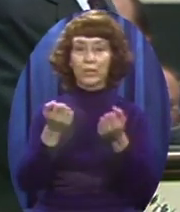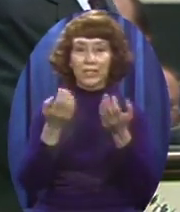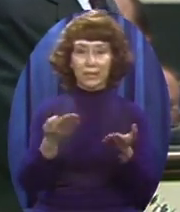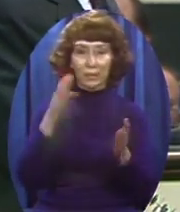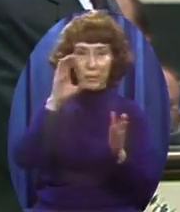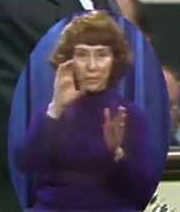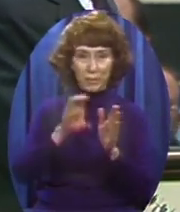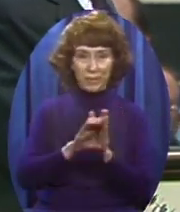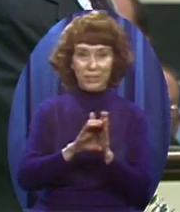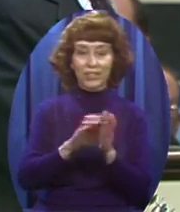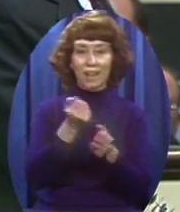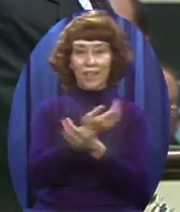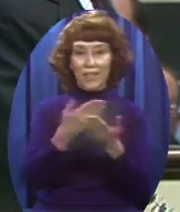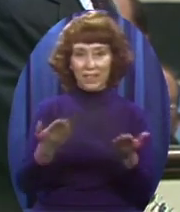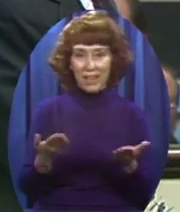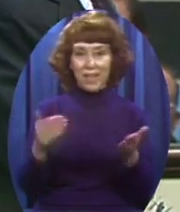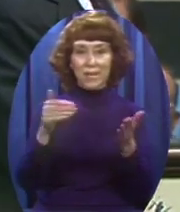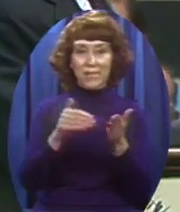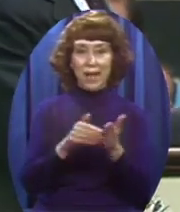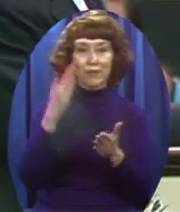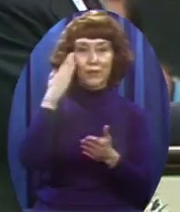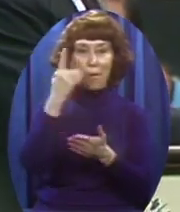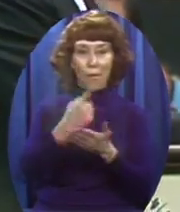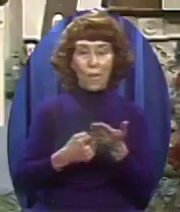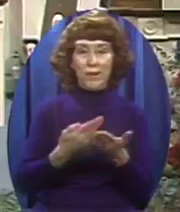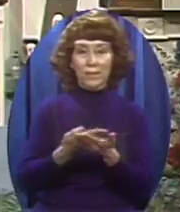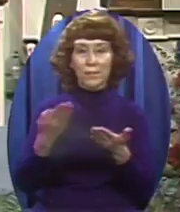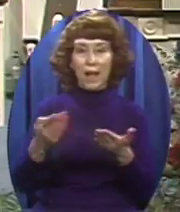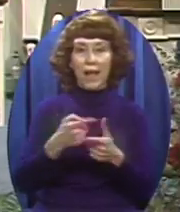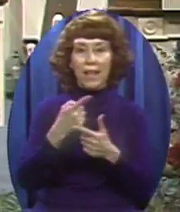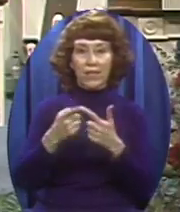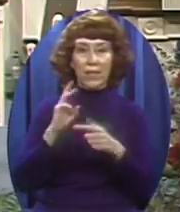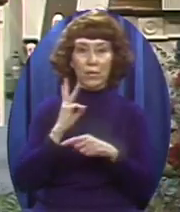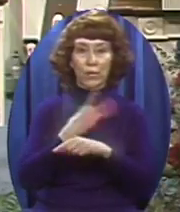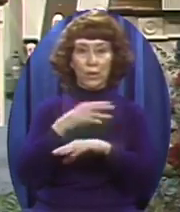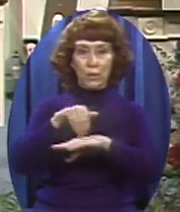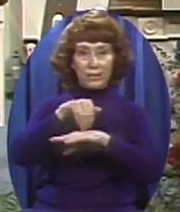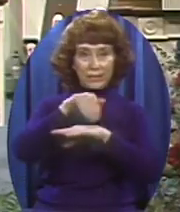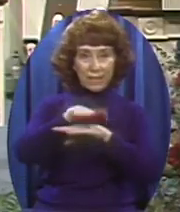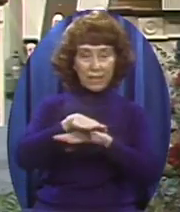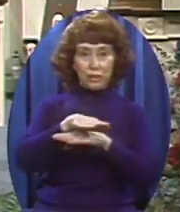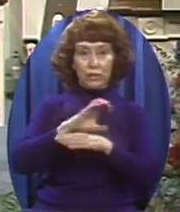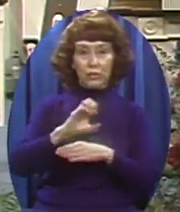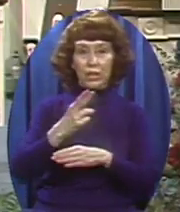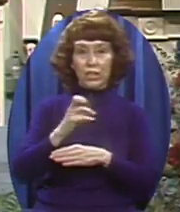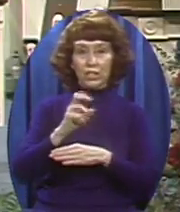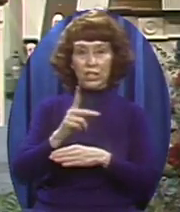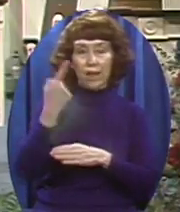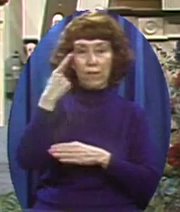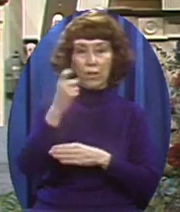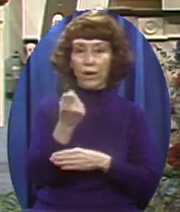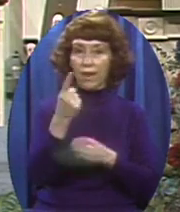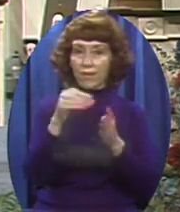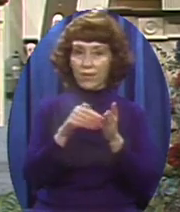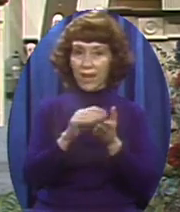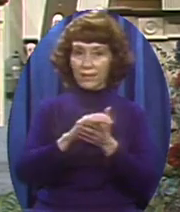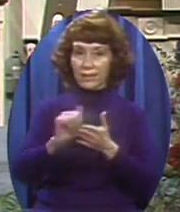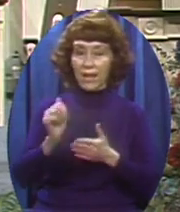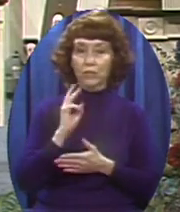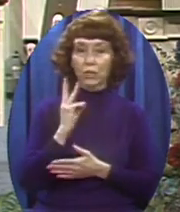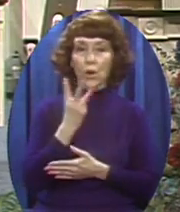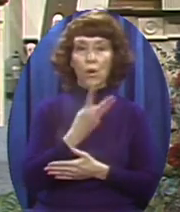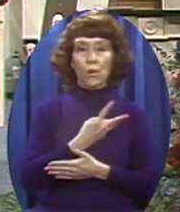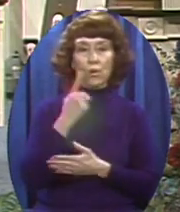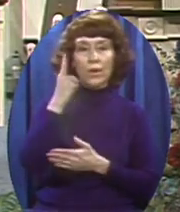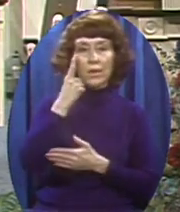know what to buy, and we'll get you a check for it this week for $11,000. And from Thomas Road Church, we think you're well-deserving. God bless you. Give